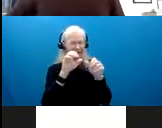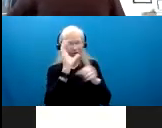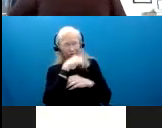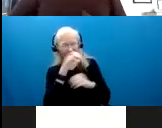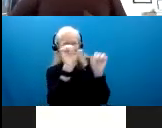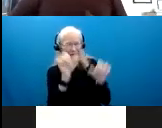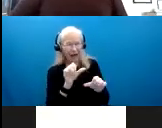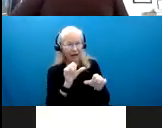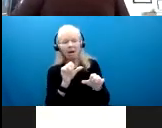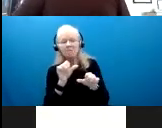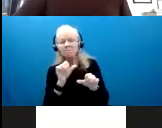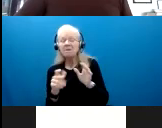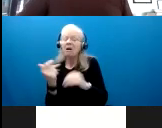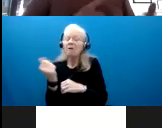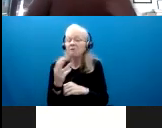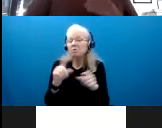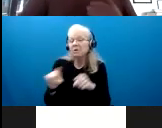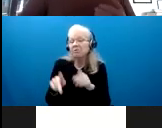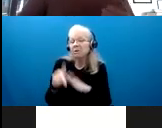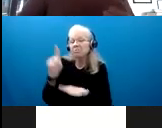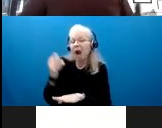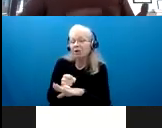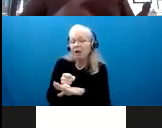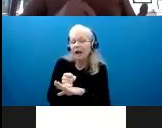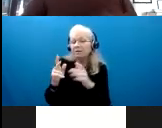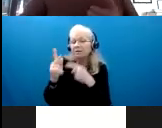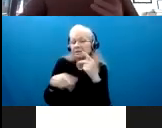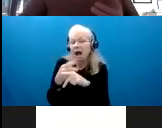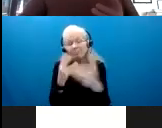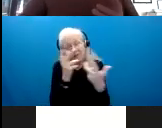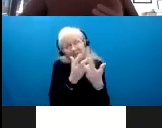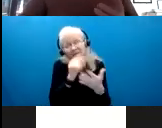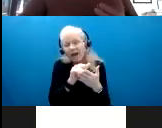and come to the city with something that doesn't meet lot coverage, that doesn't meet